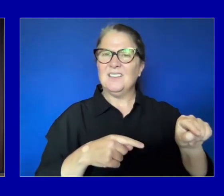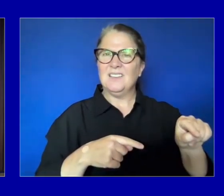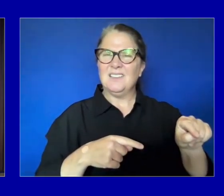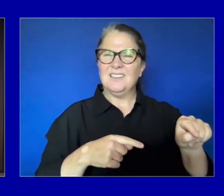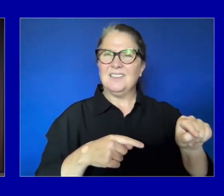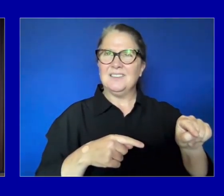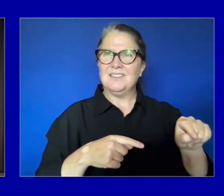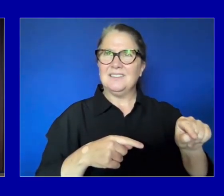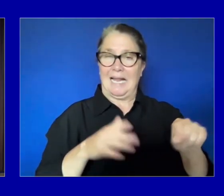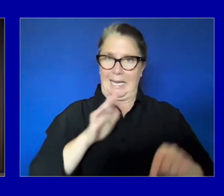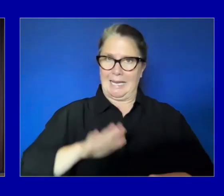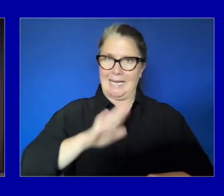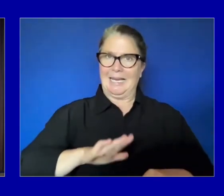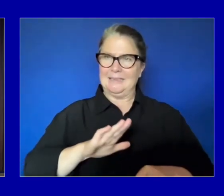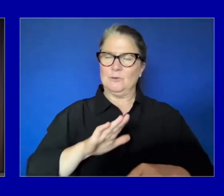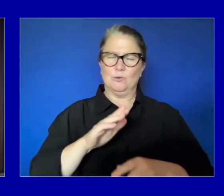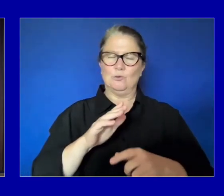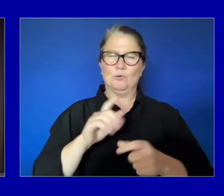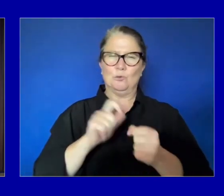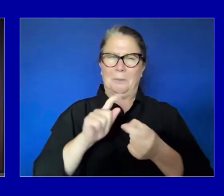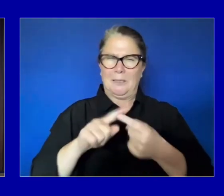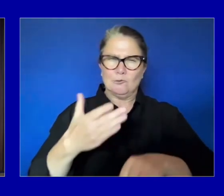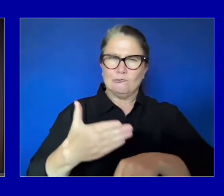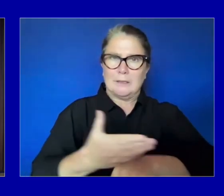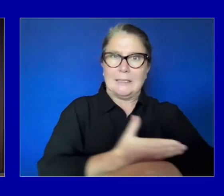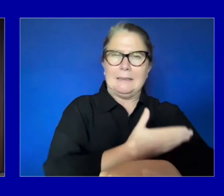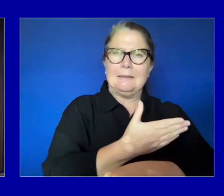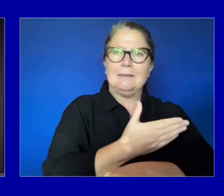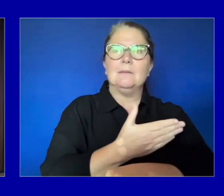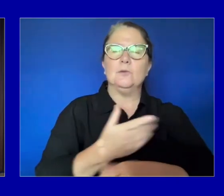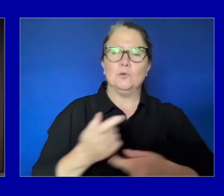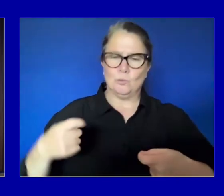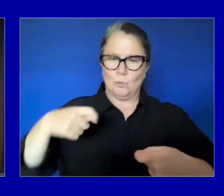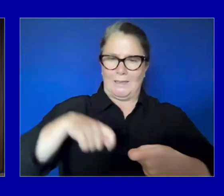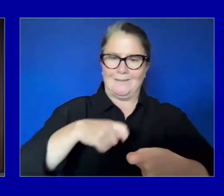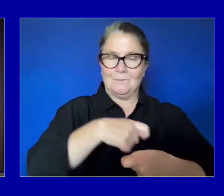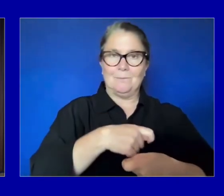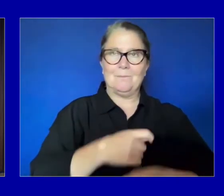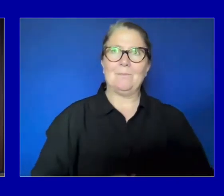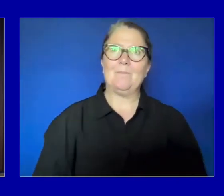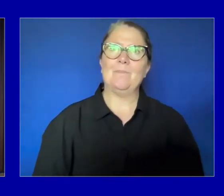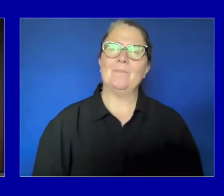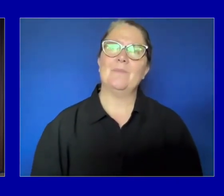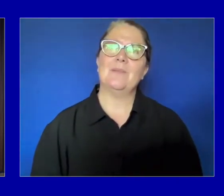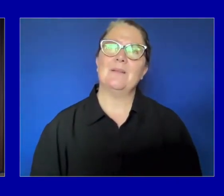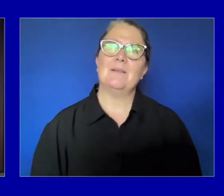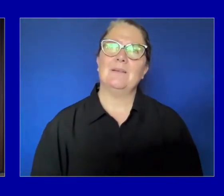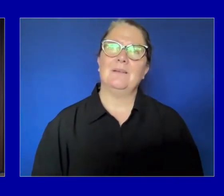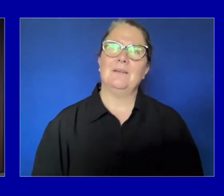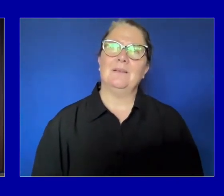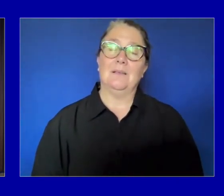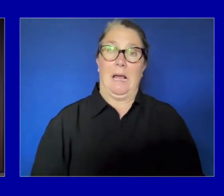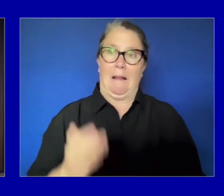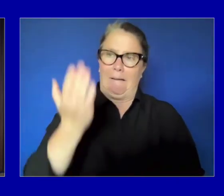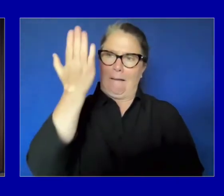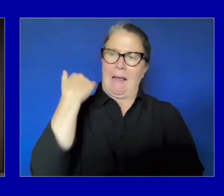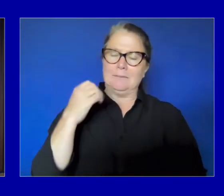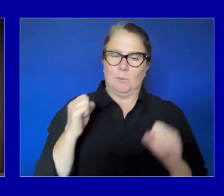just use our name for fire. Um, and last winter we burnt a section,